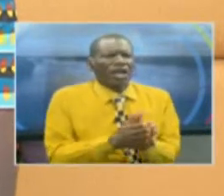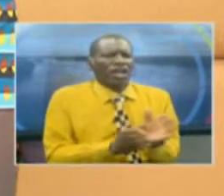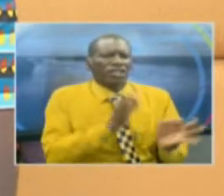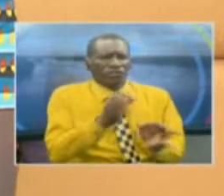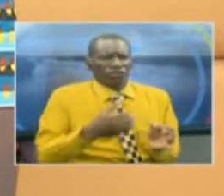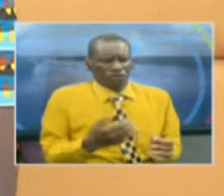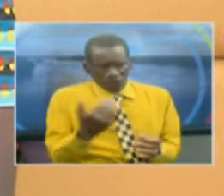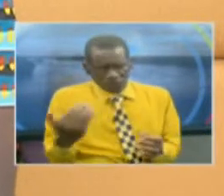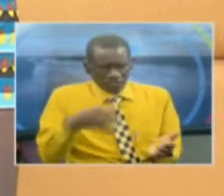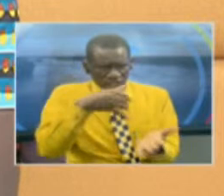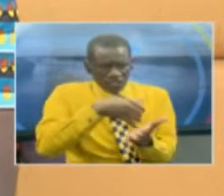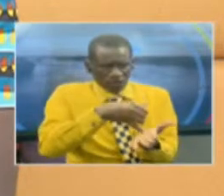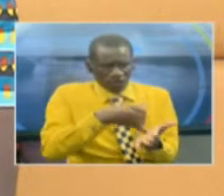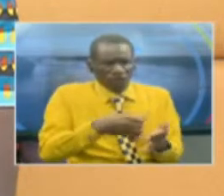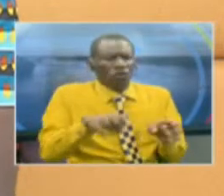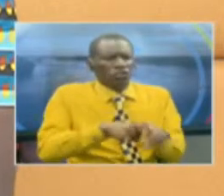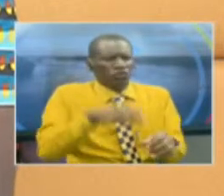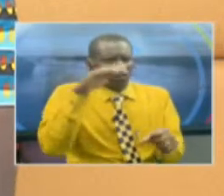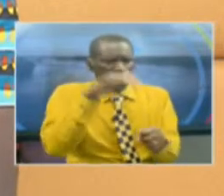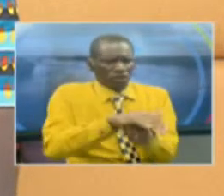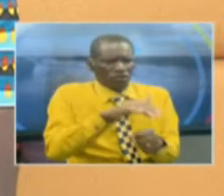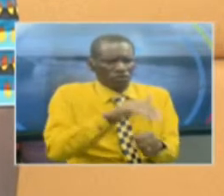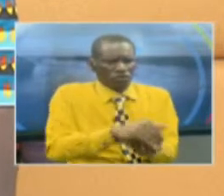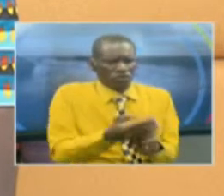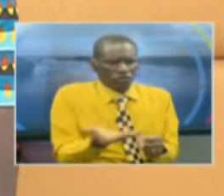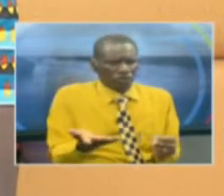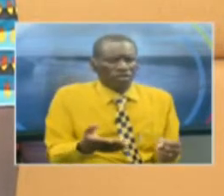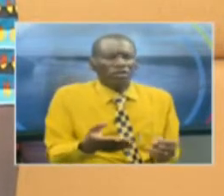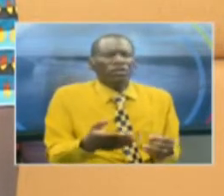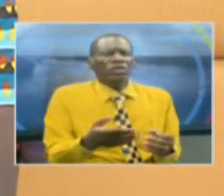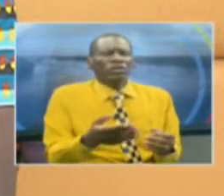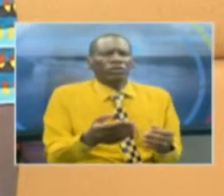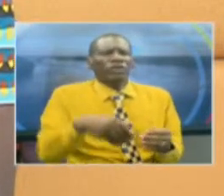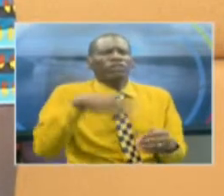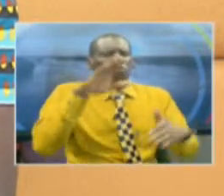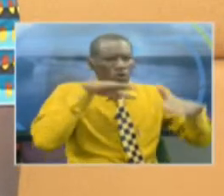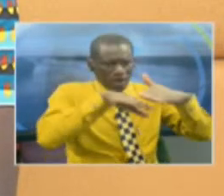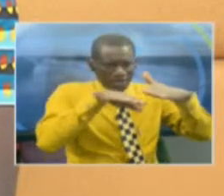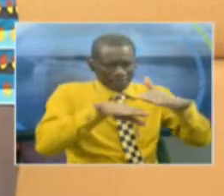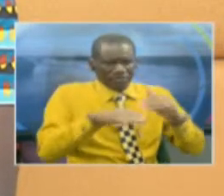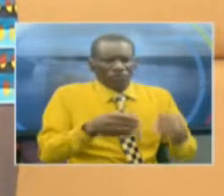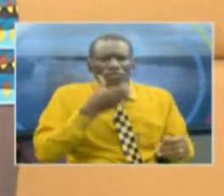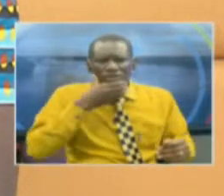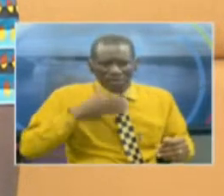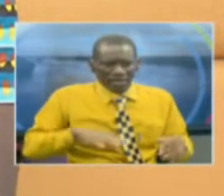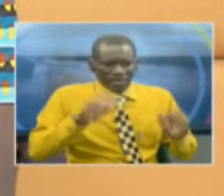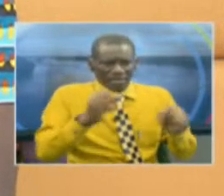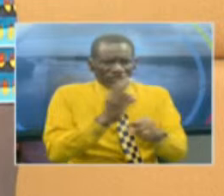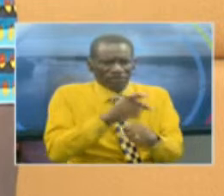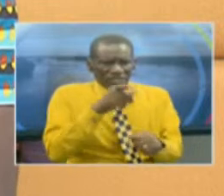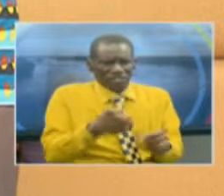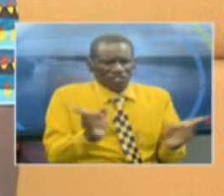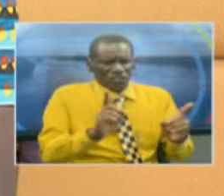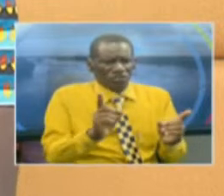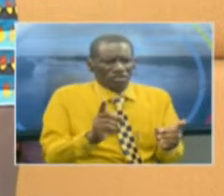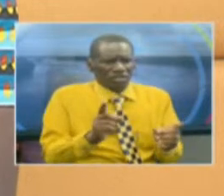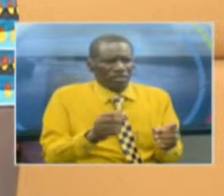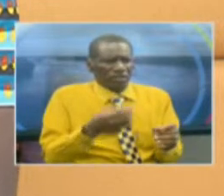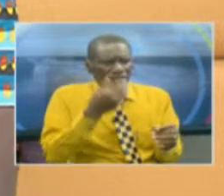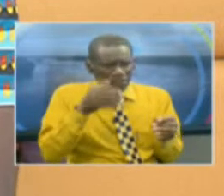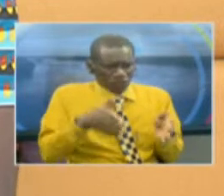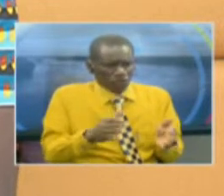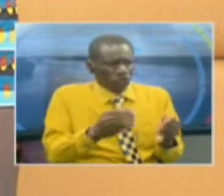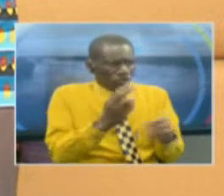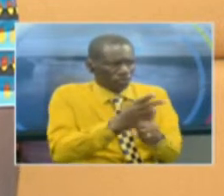children involved, it's even so much more, because you're the active, more active parent. Let me use that, although it's not always true, but I'm using this in